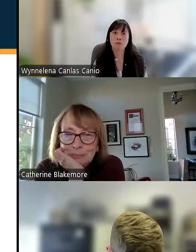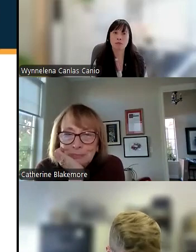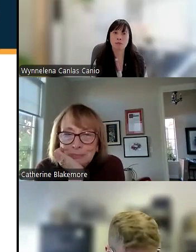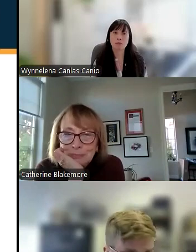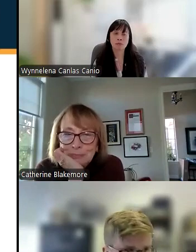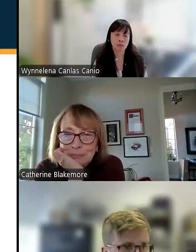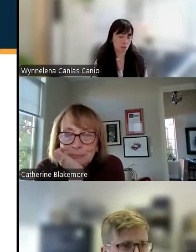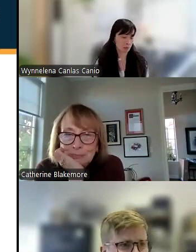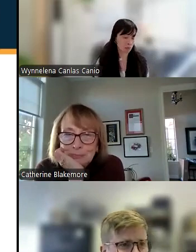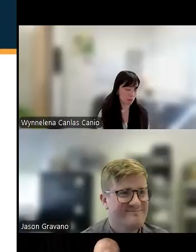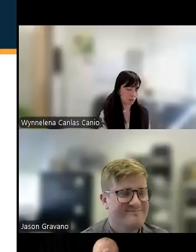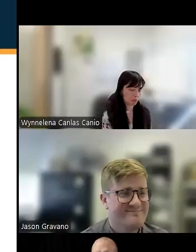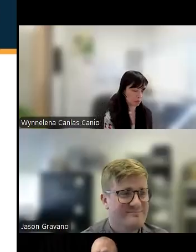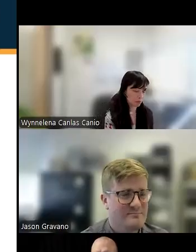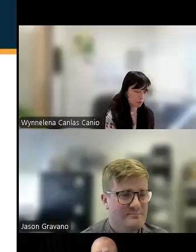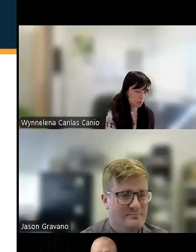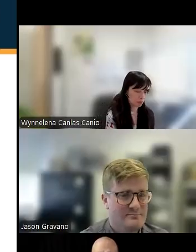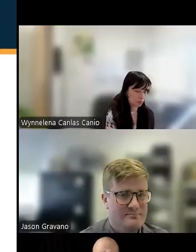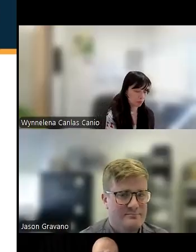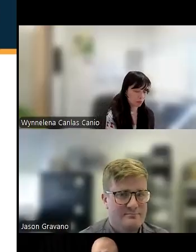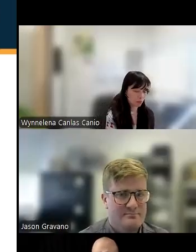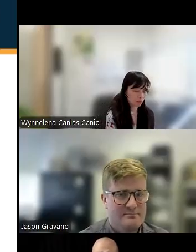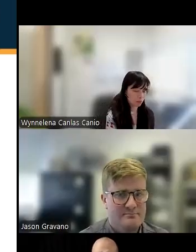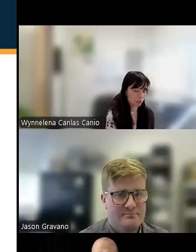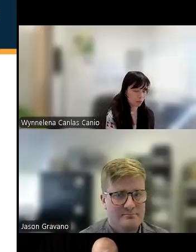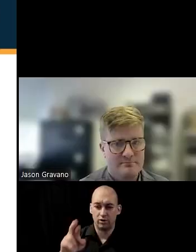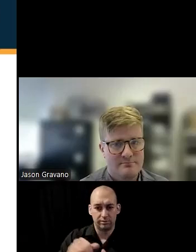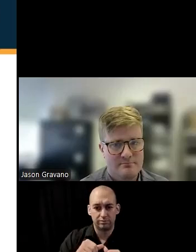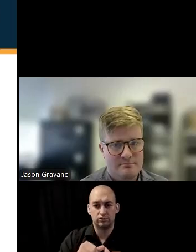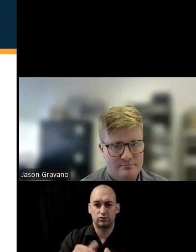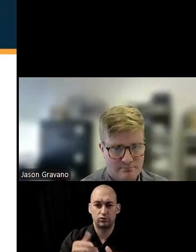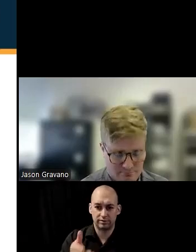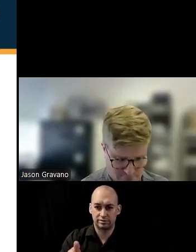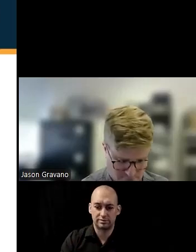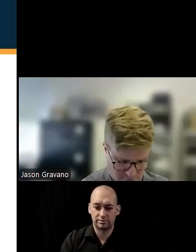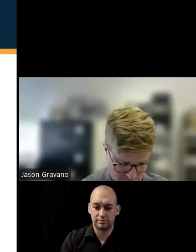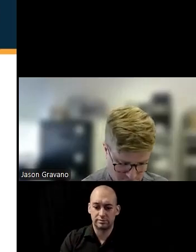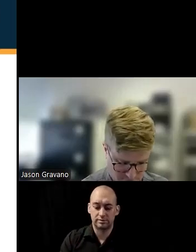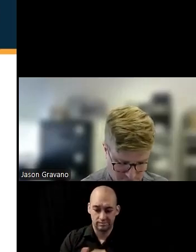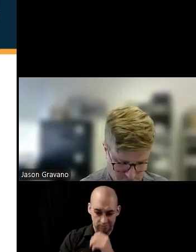I'm a little under the weather, so I'm going to try to plow through this as best as I can. So advance to the first slide, please.